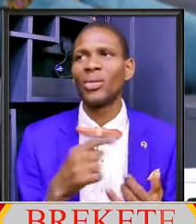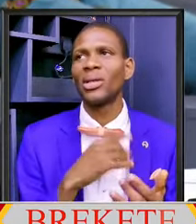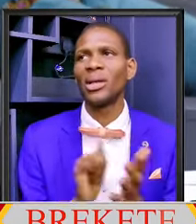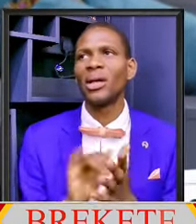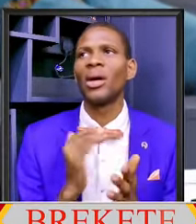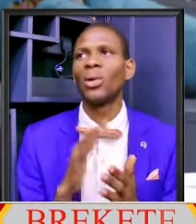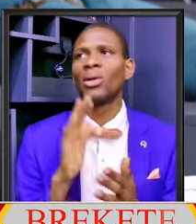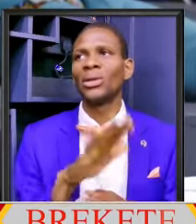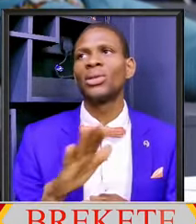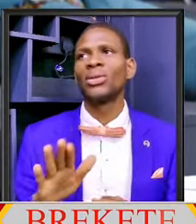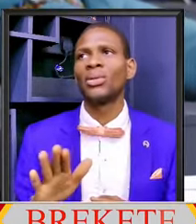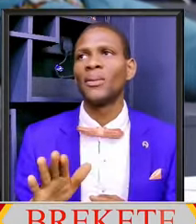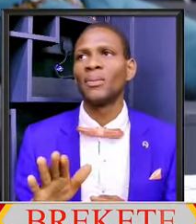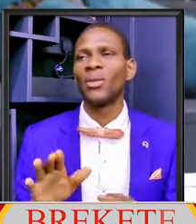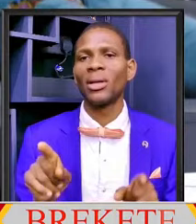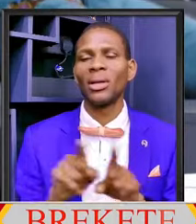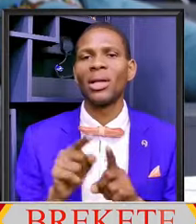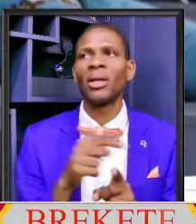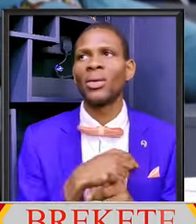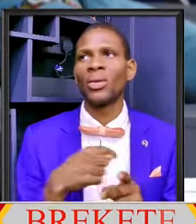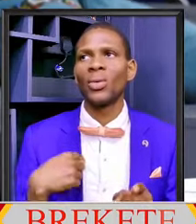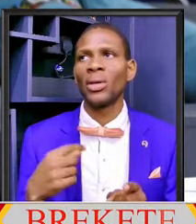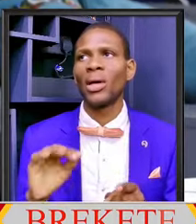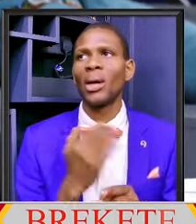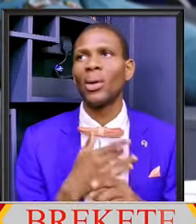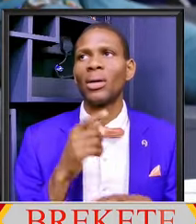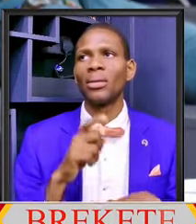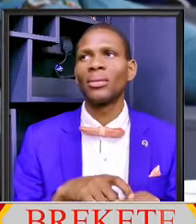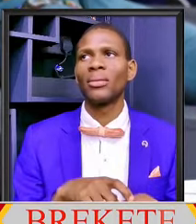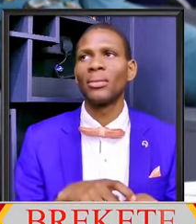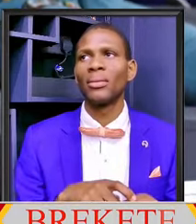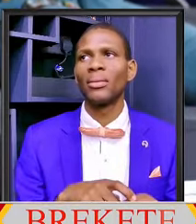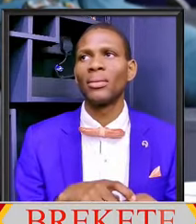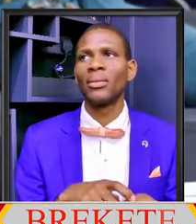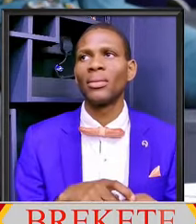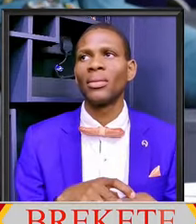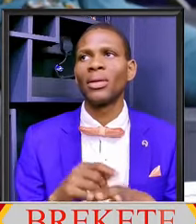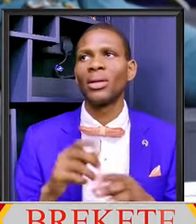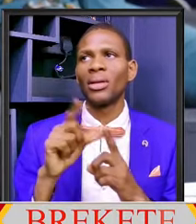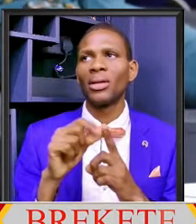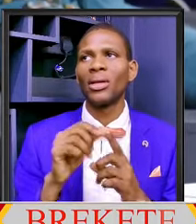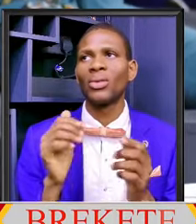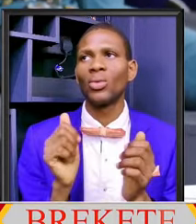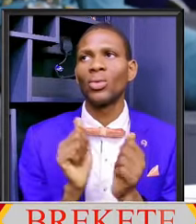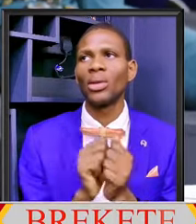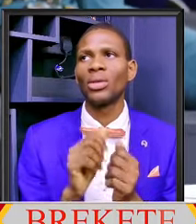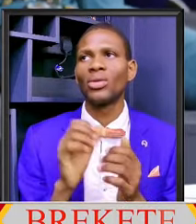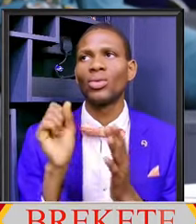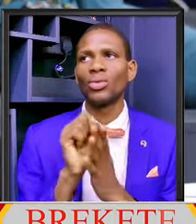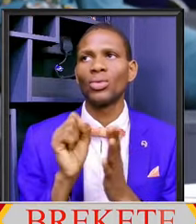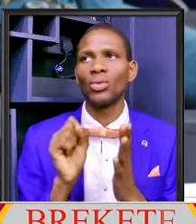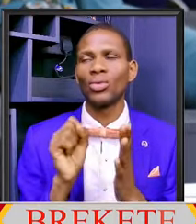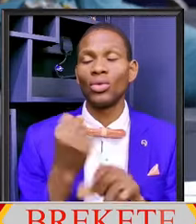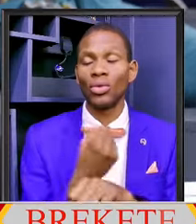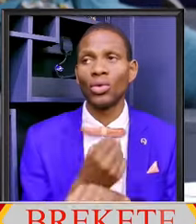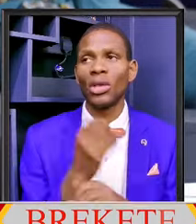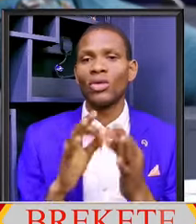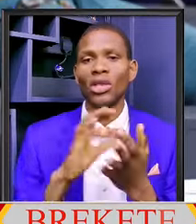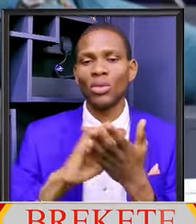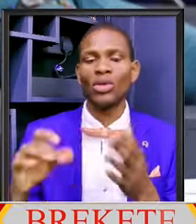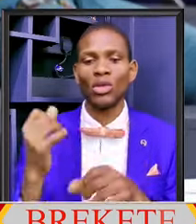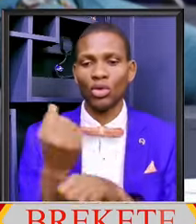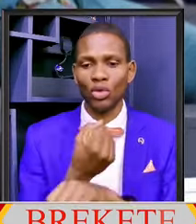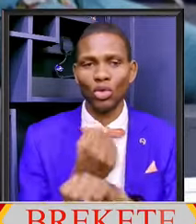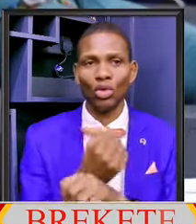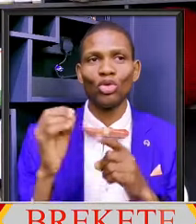children, like we, self, our time, rice with stone. If you come out the stone too much, the